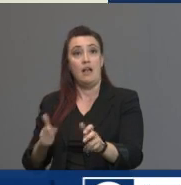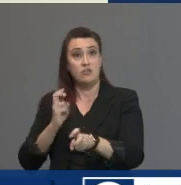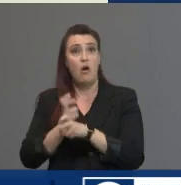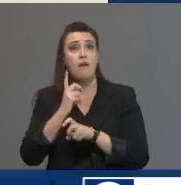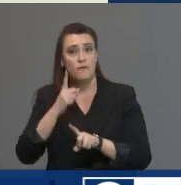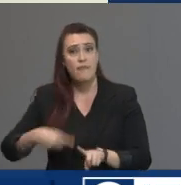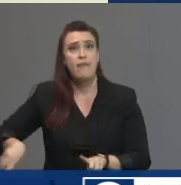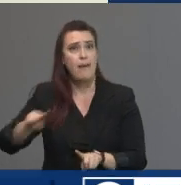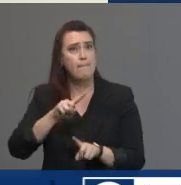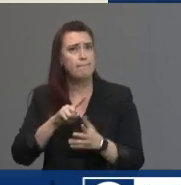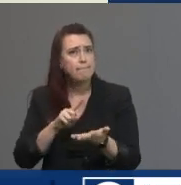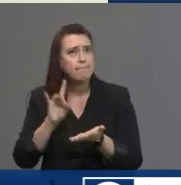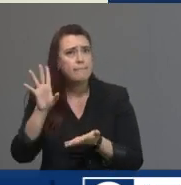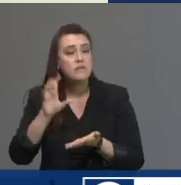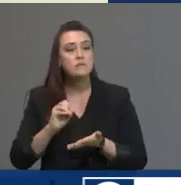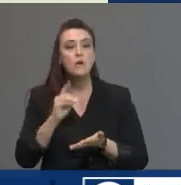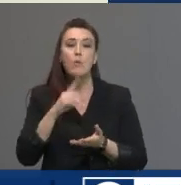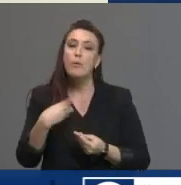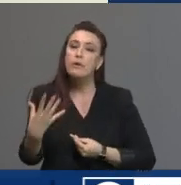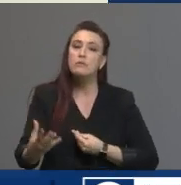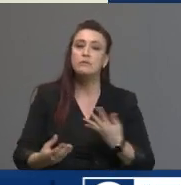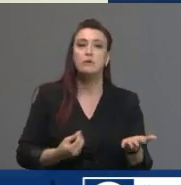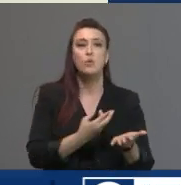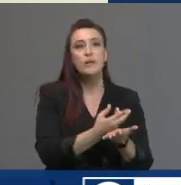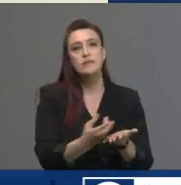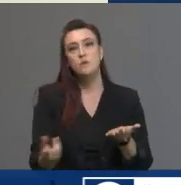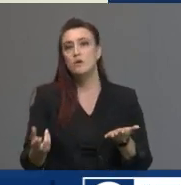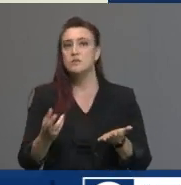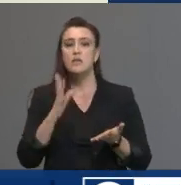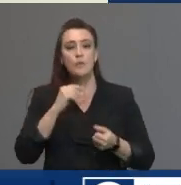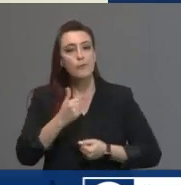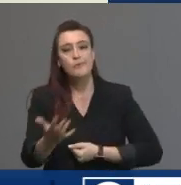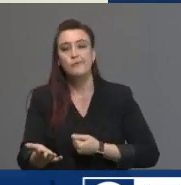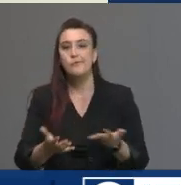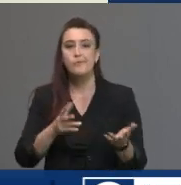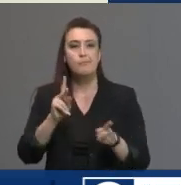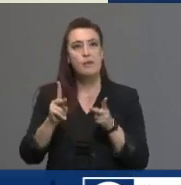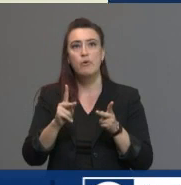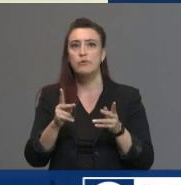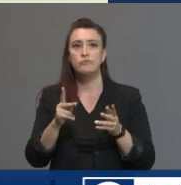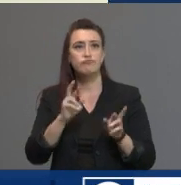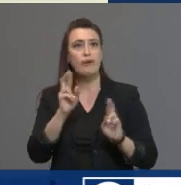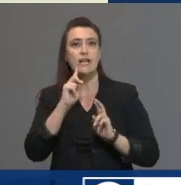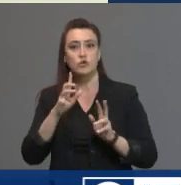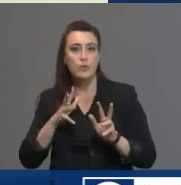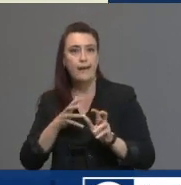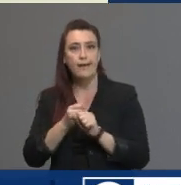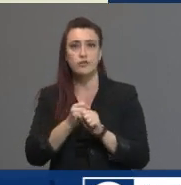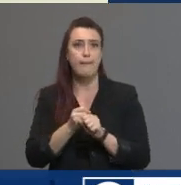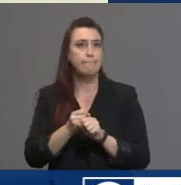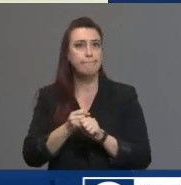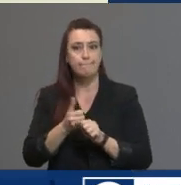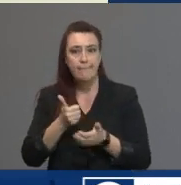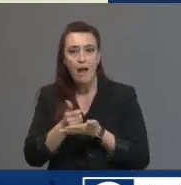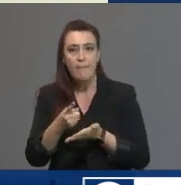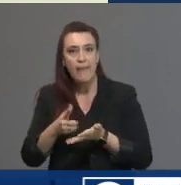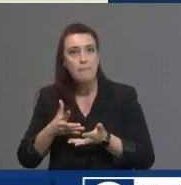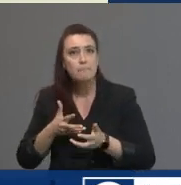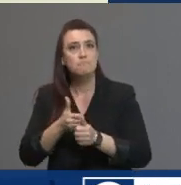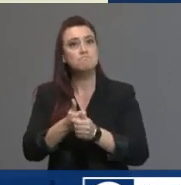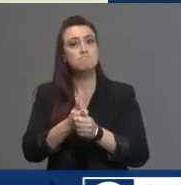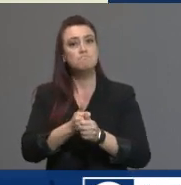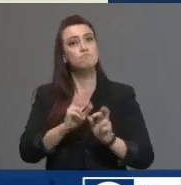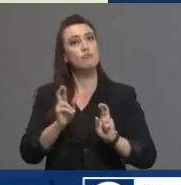up. We'll put the resources and the people behind catching these kids up. But if it's safe